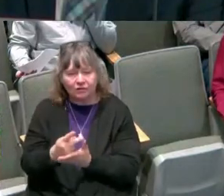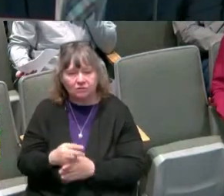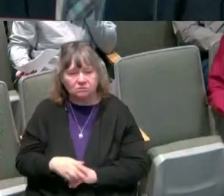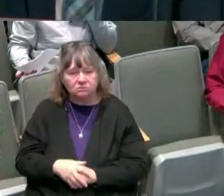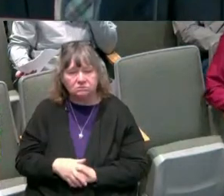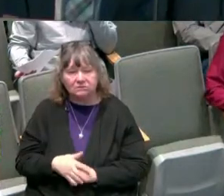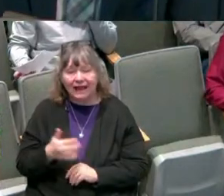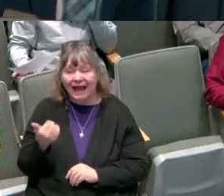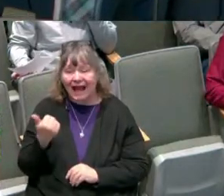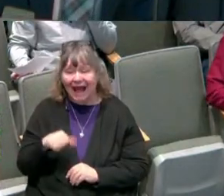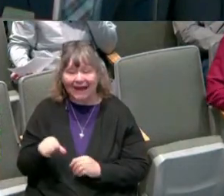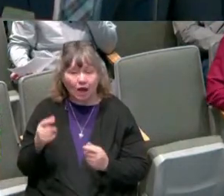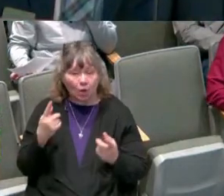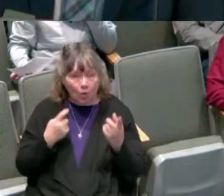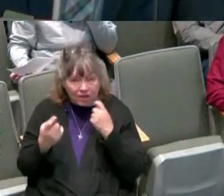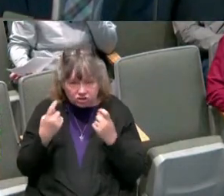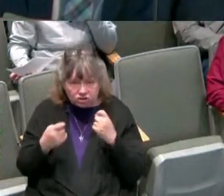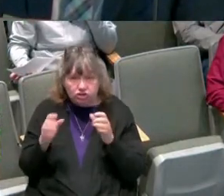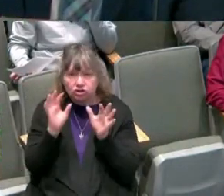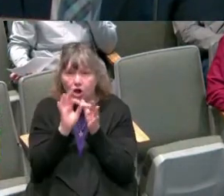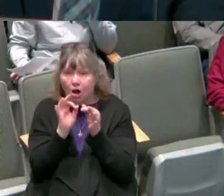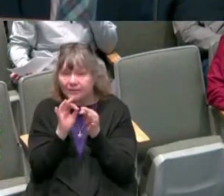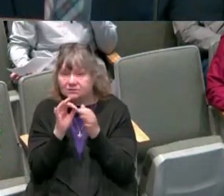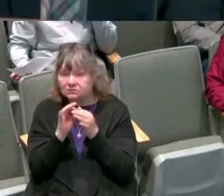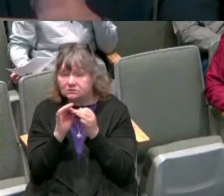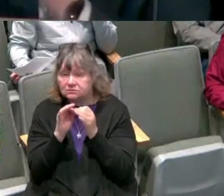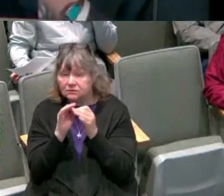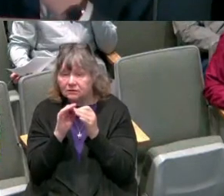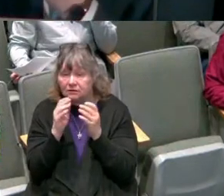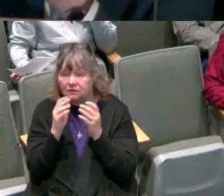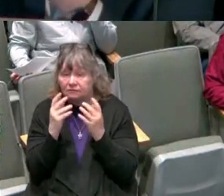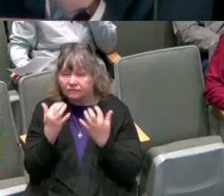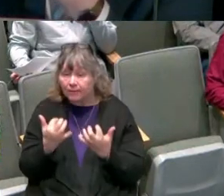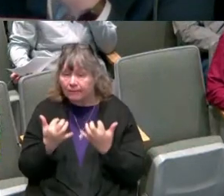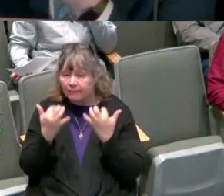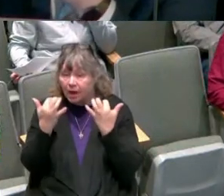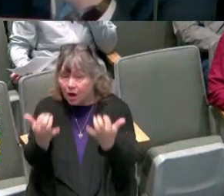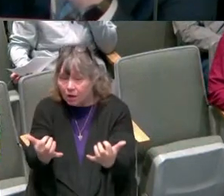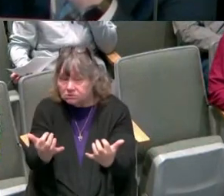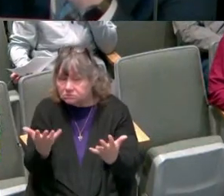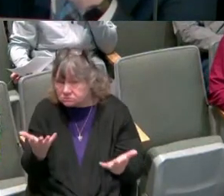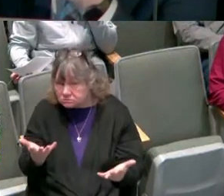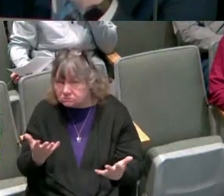are there any questions or comments about article 45.